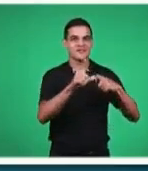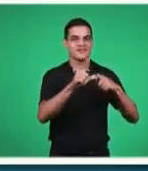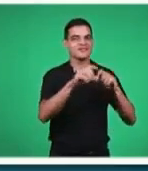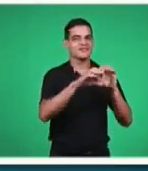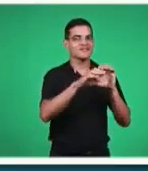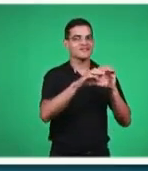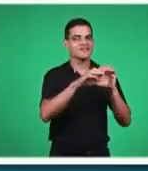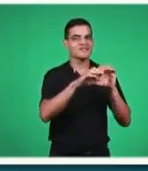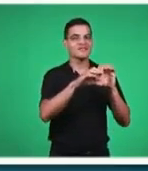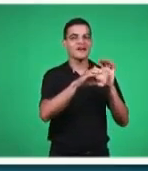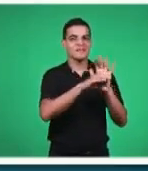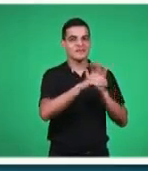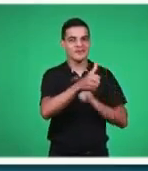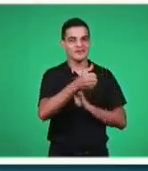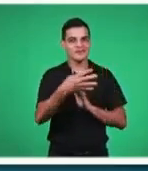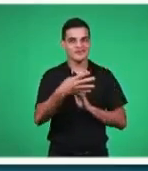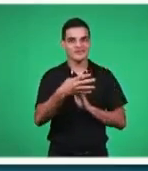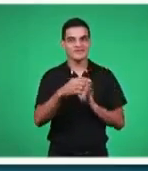16.